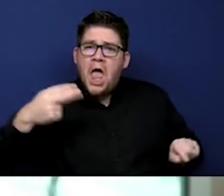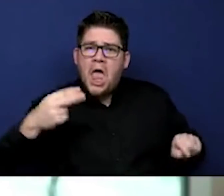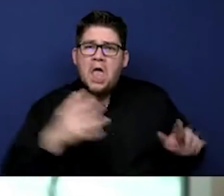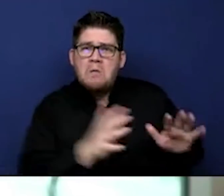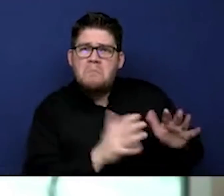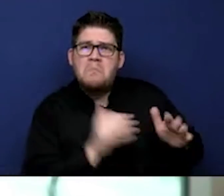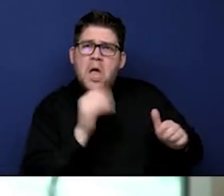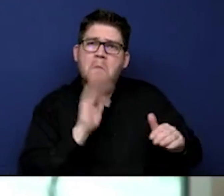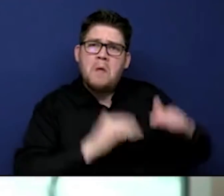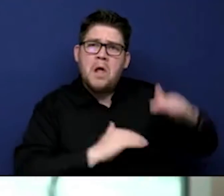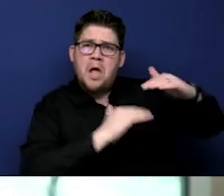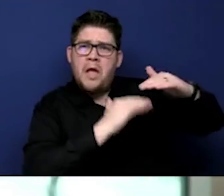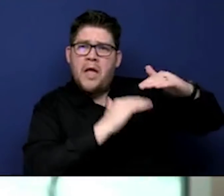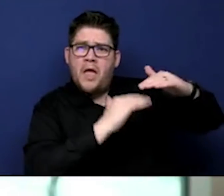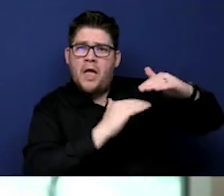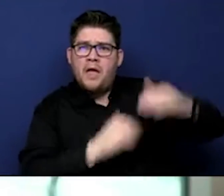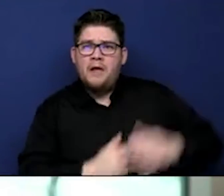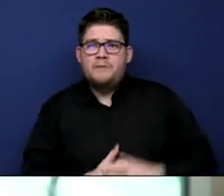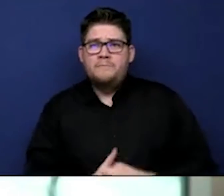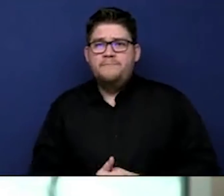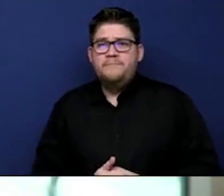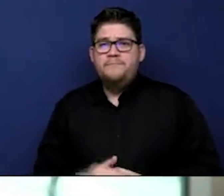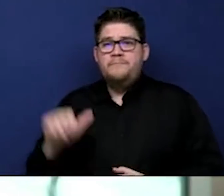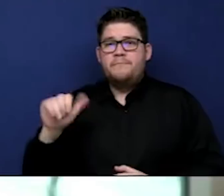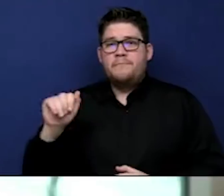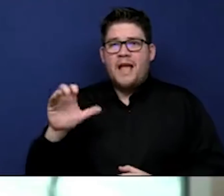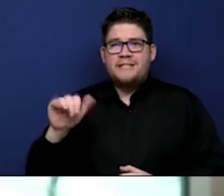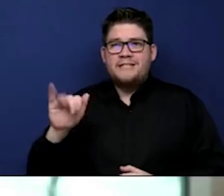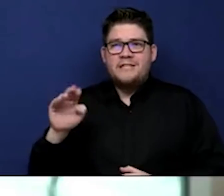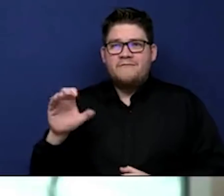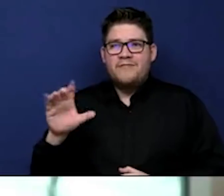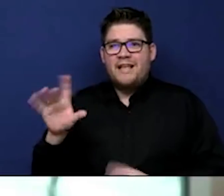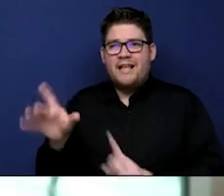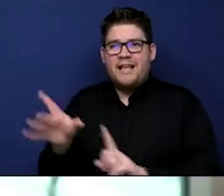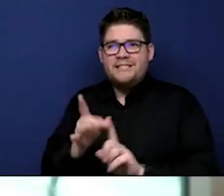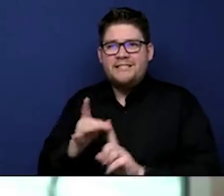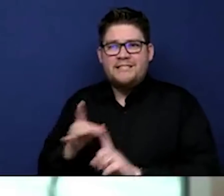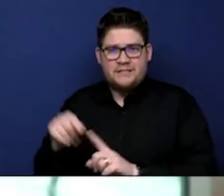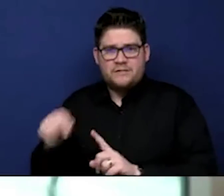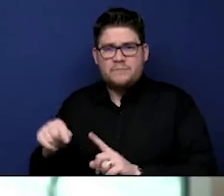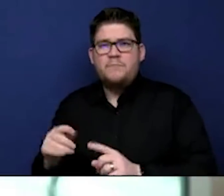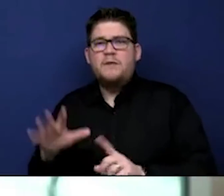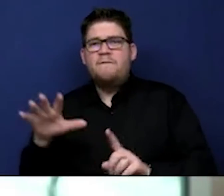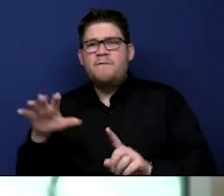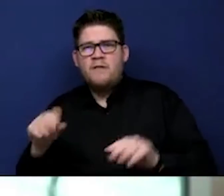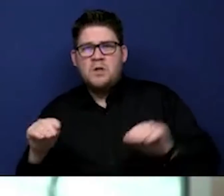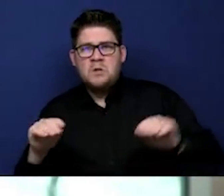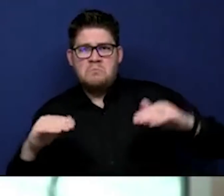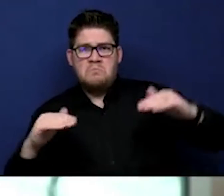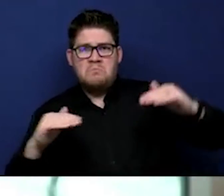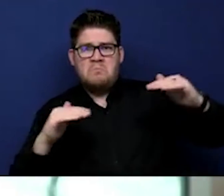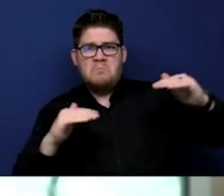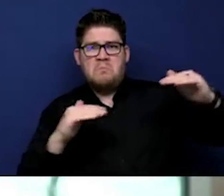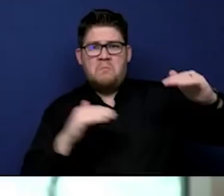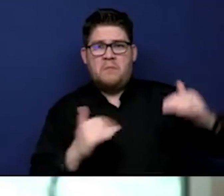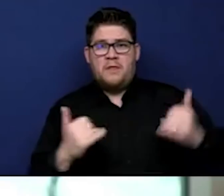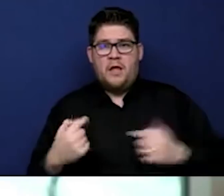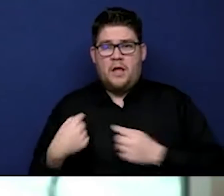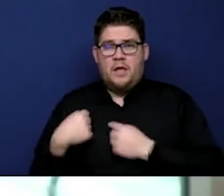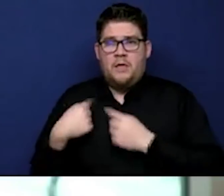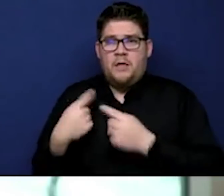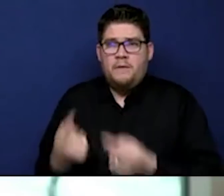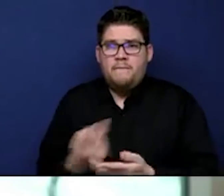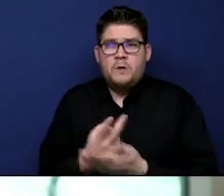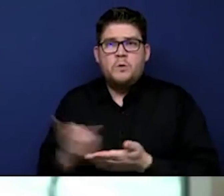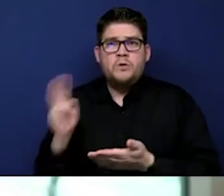of people who were active cases and the number of contacts was relatively stable. And in the last 2 weeks, we've seen both of